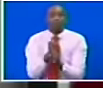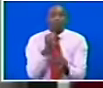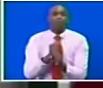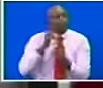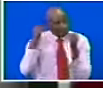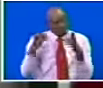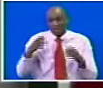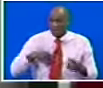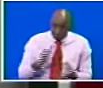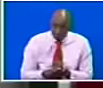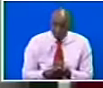6 oh